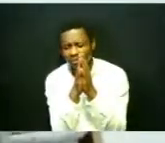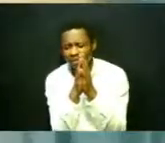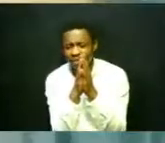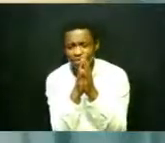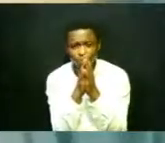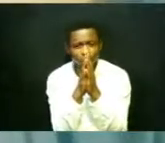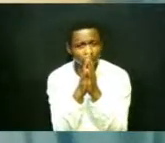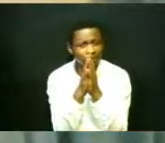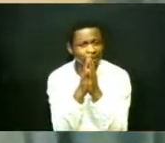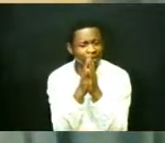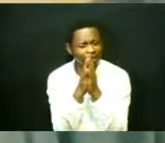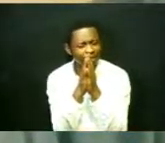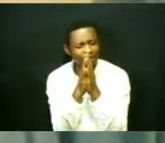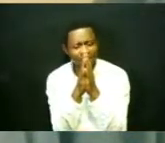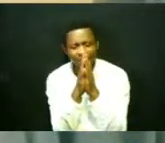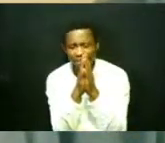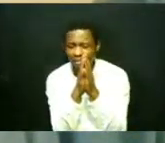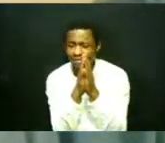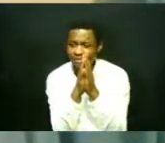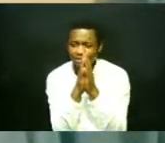us.